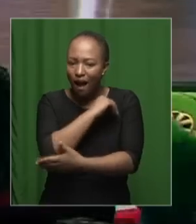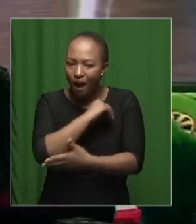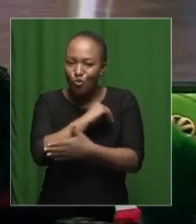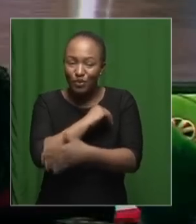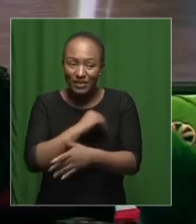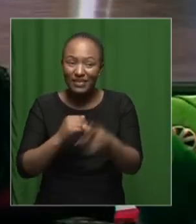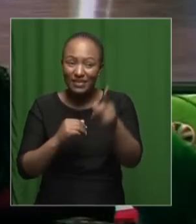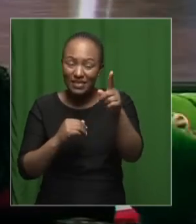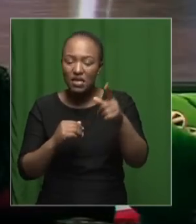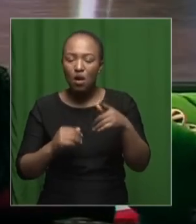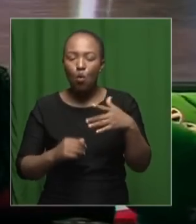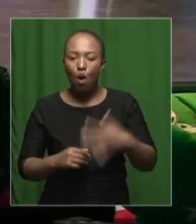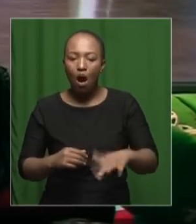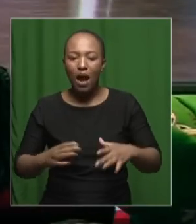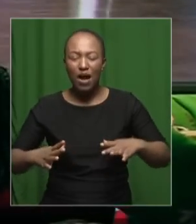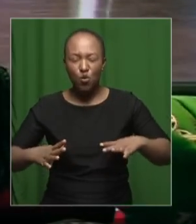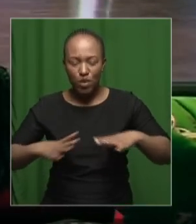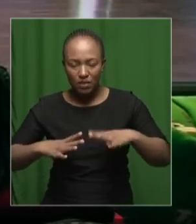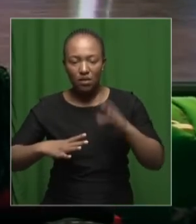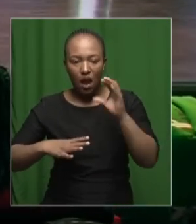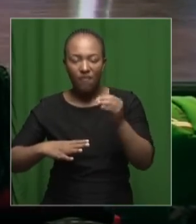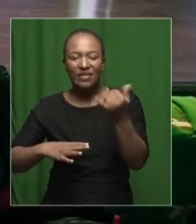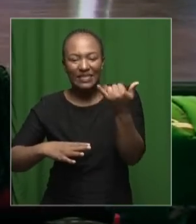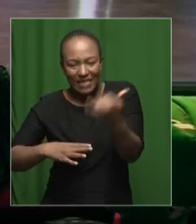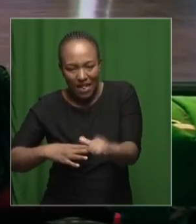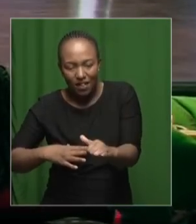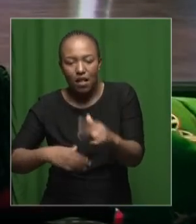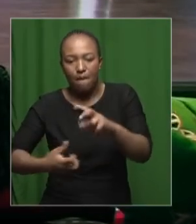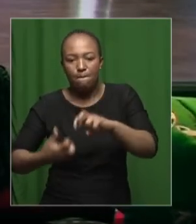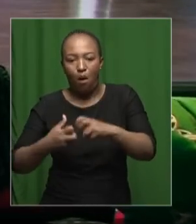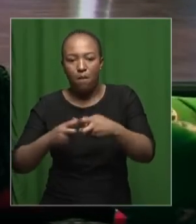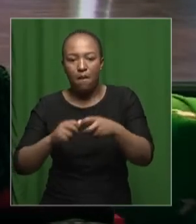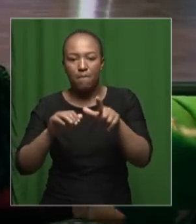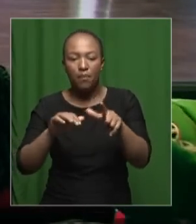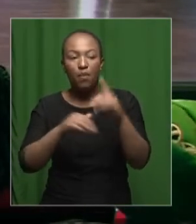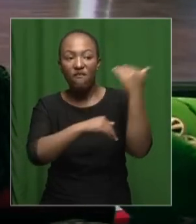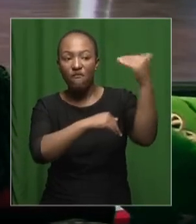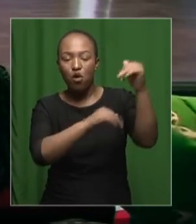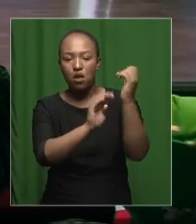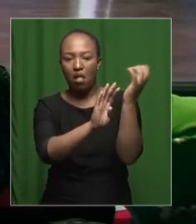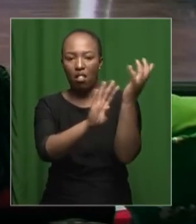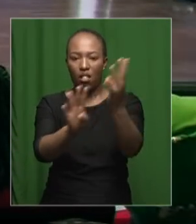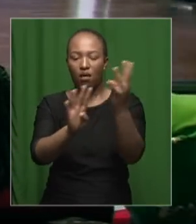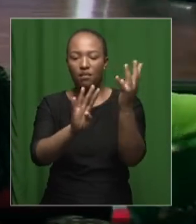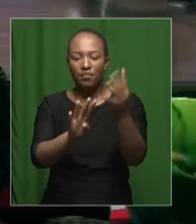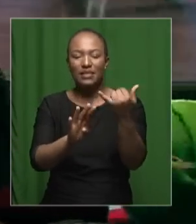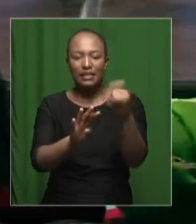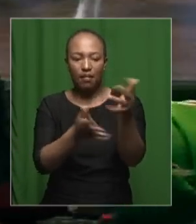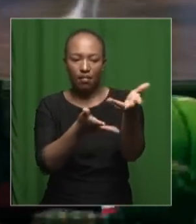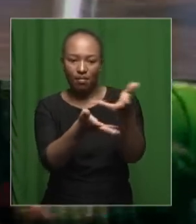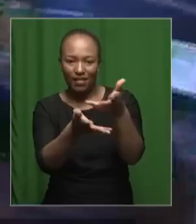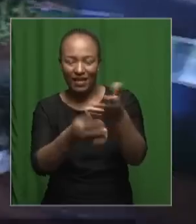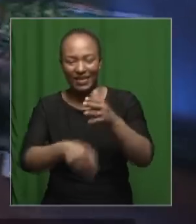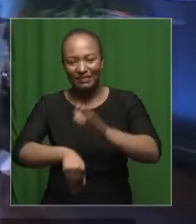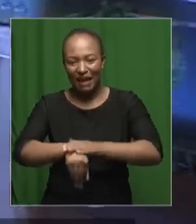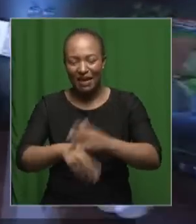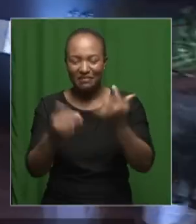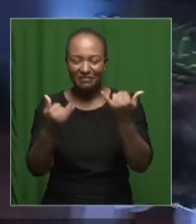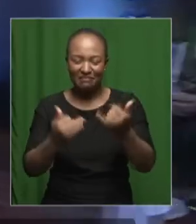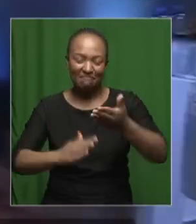about immigration when the economy is growing. Even after we have grown economy, we'll still all talk about our immigration. time for this